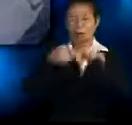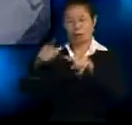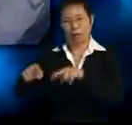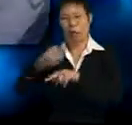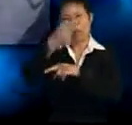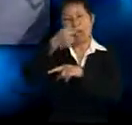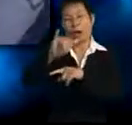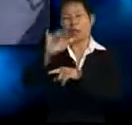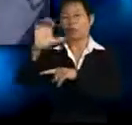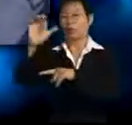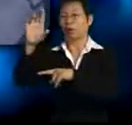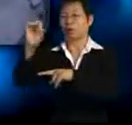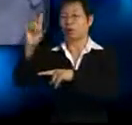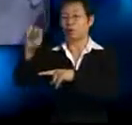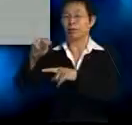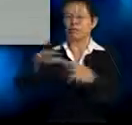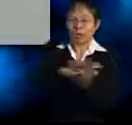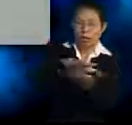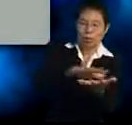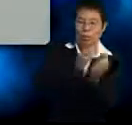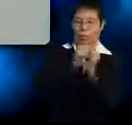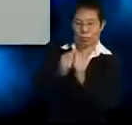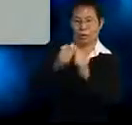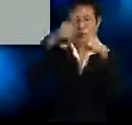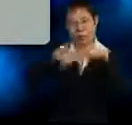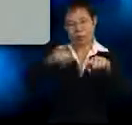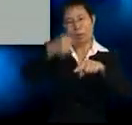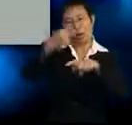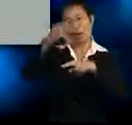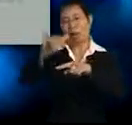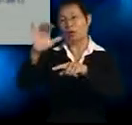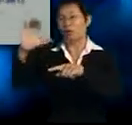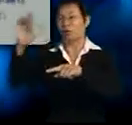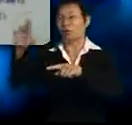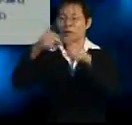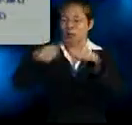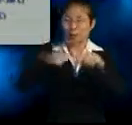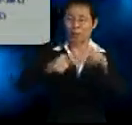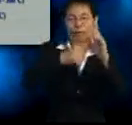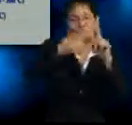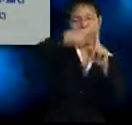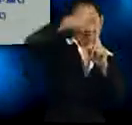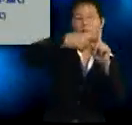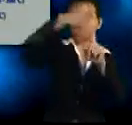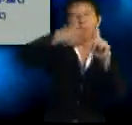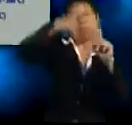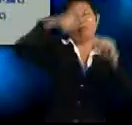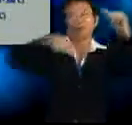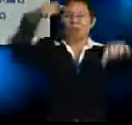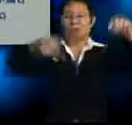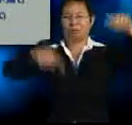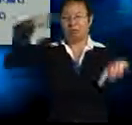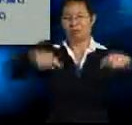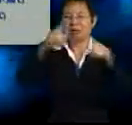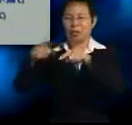of hydrocarbons mixed together. As different hydrocarbons have different boiling points, they can be separated